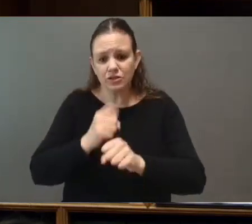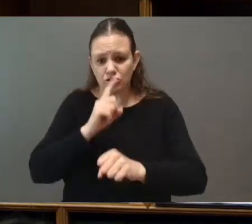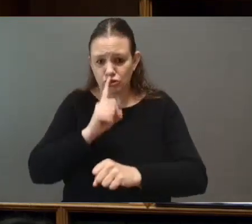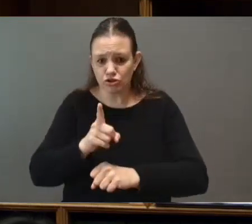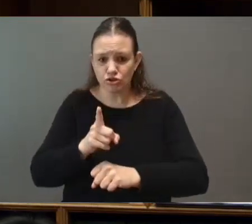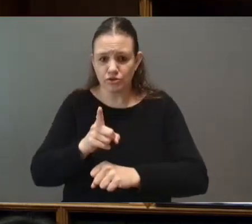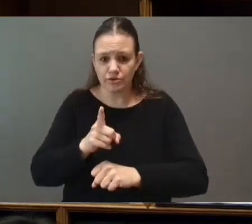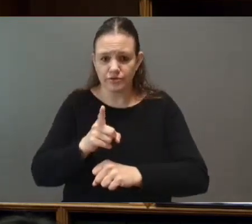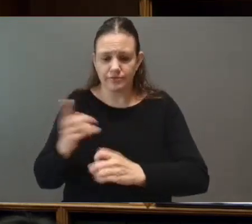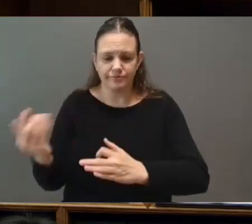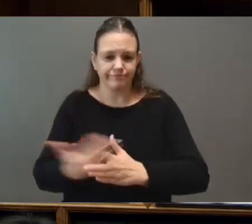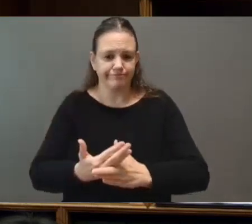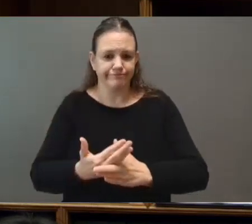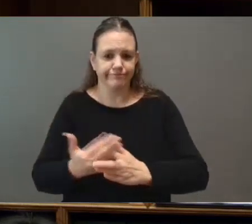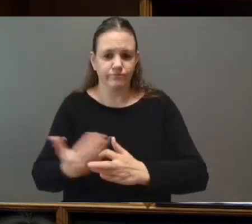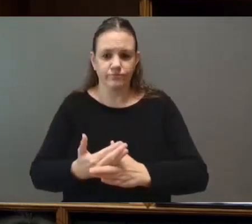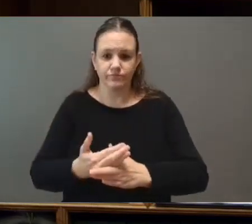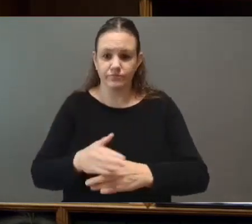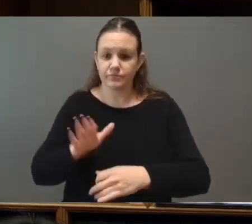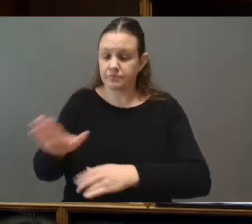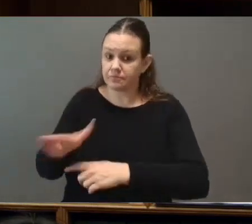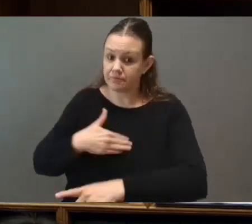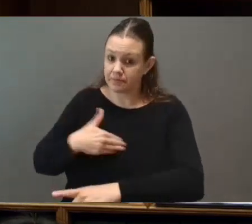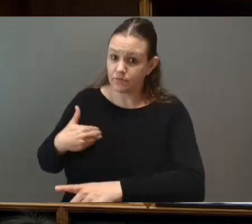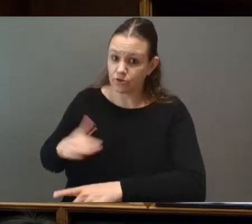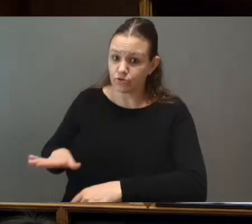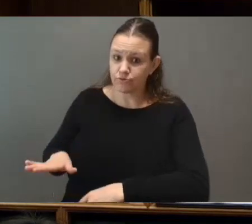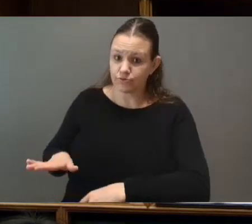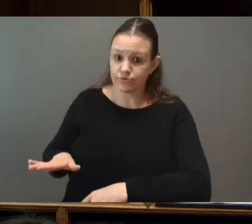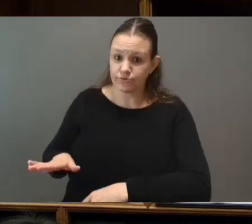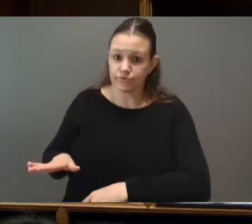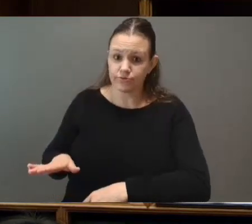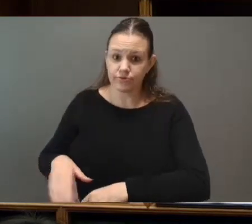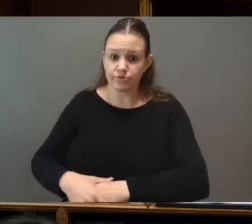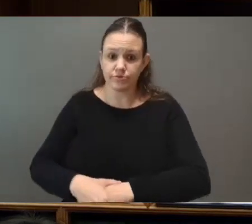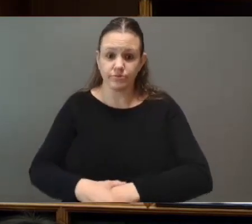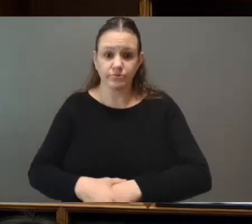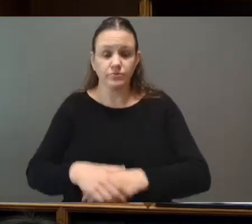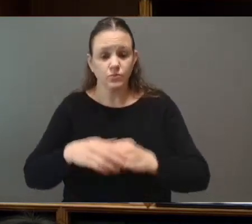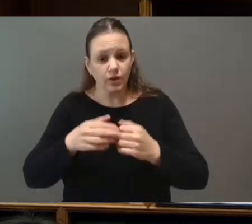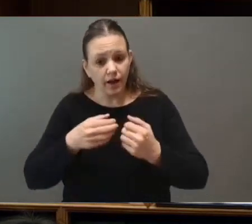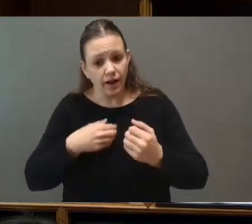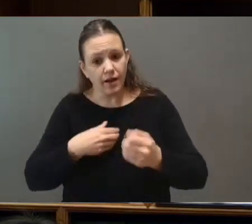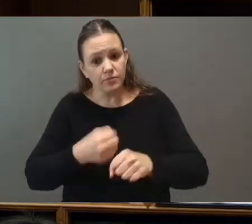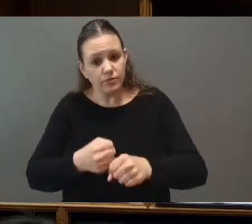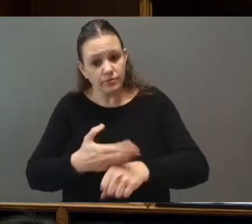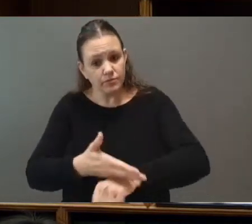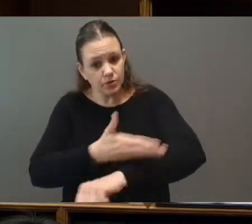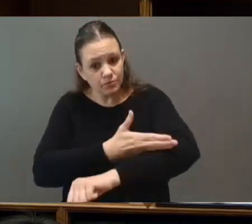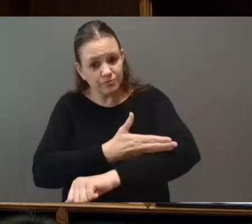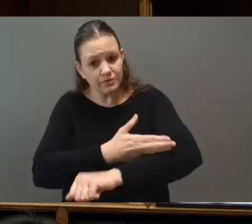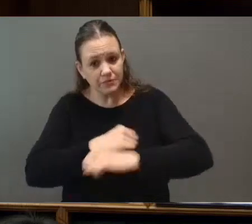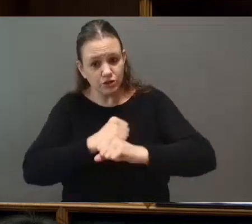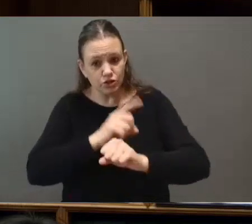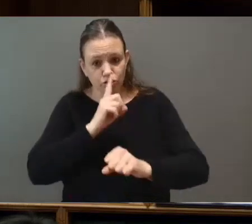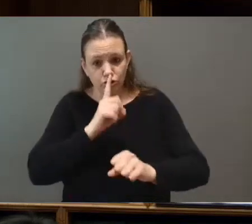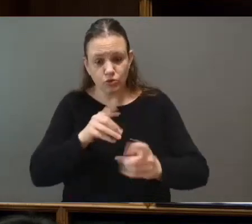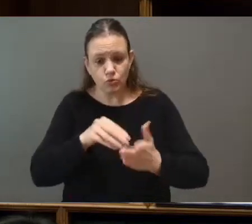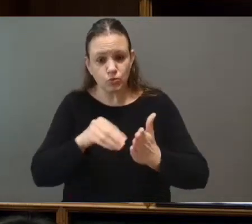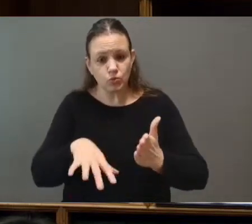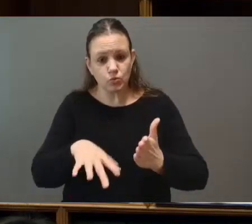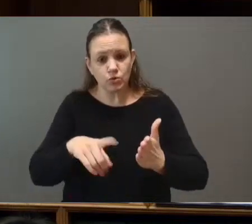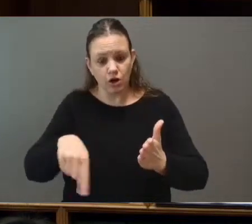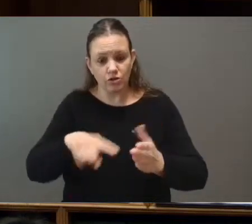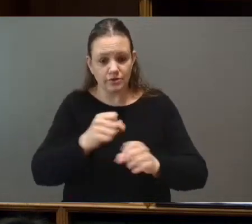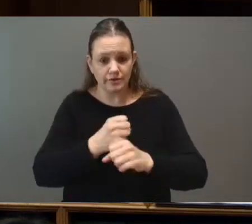Member. so that we can make improvements and ensure that students are kept safe. Naloxone was in the